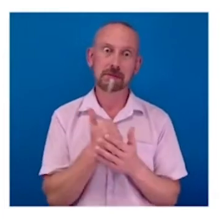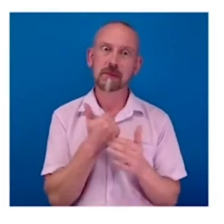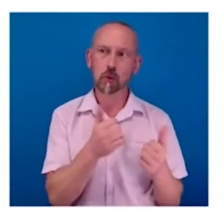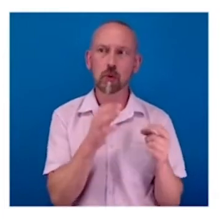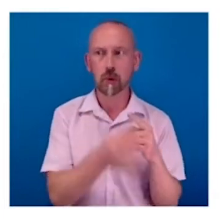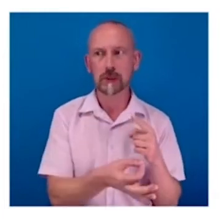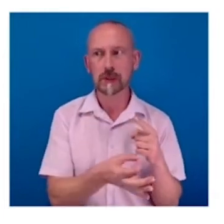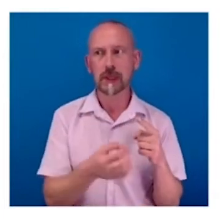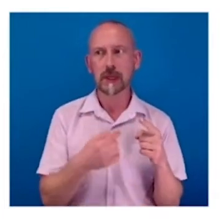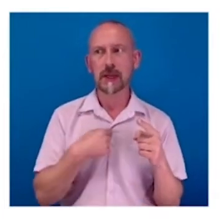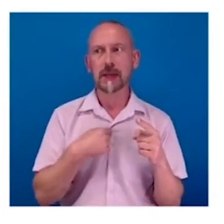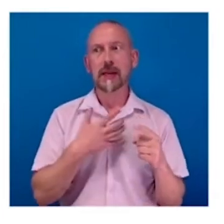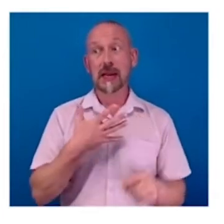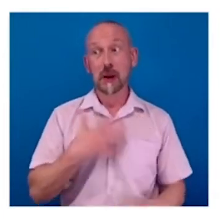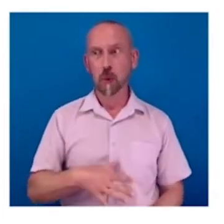I'm ready.